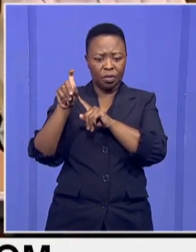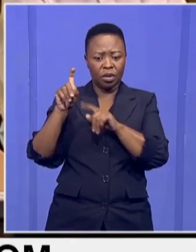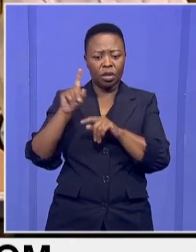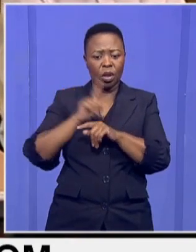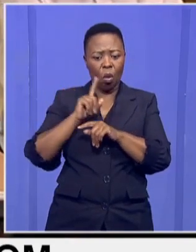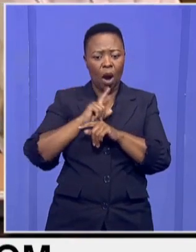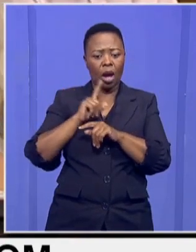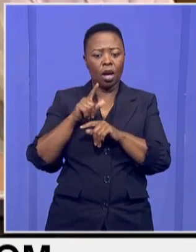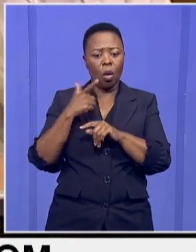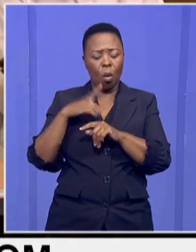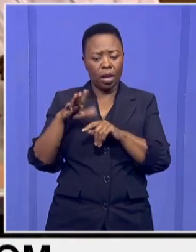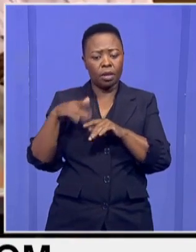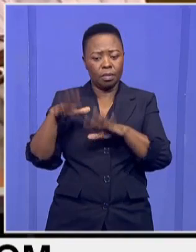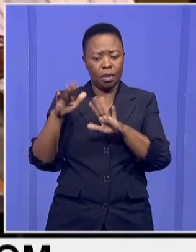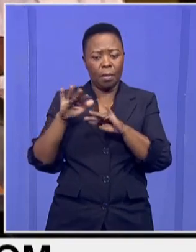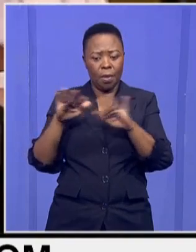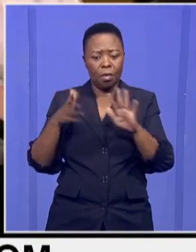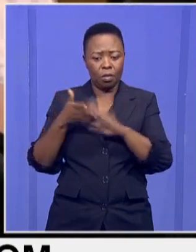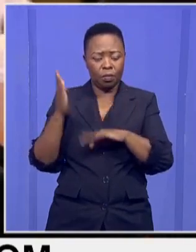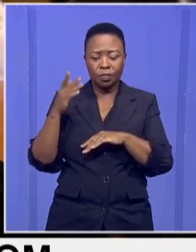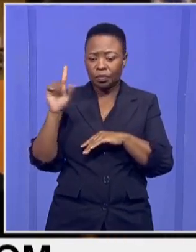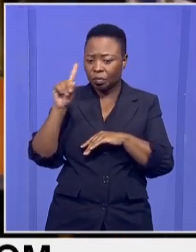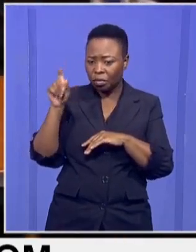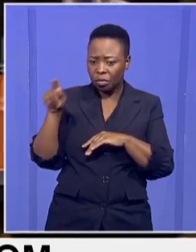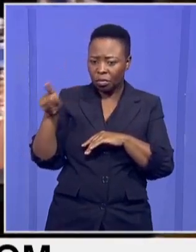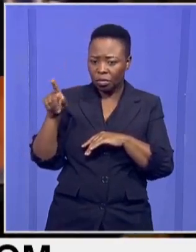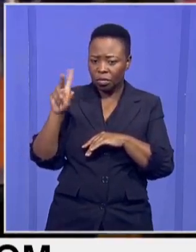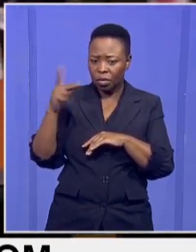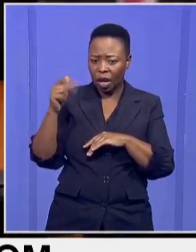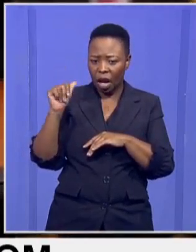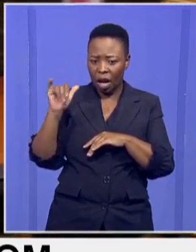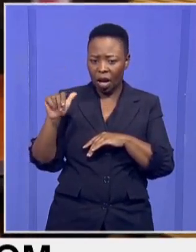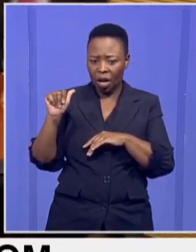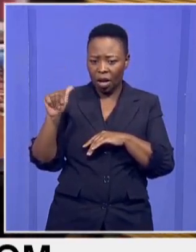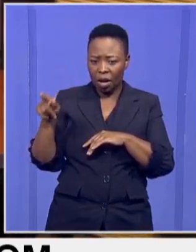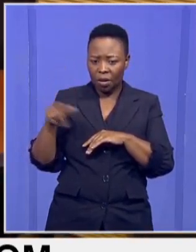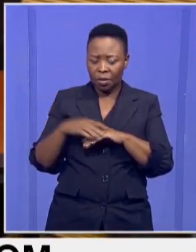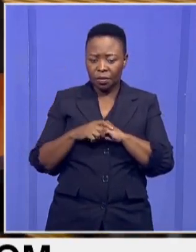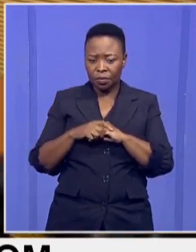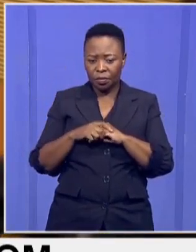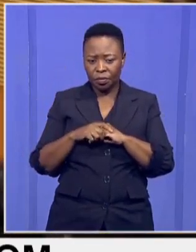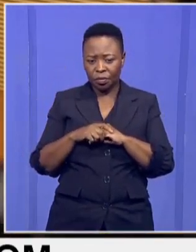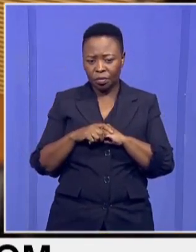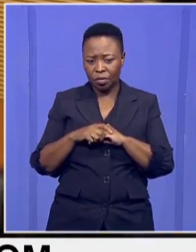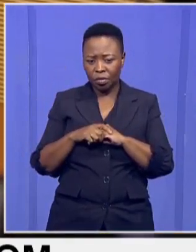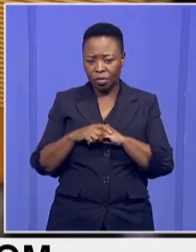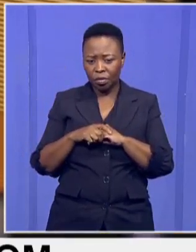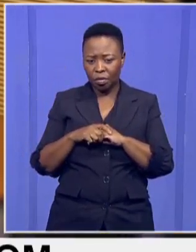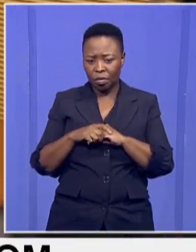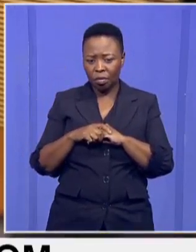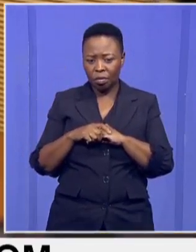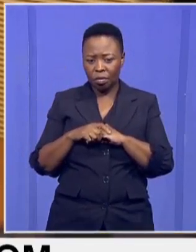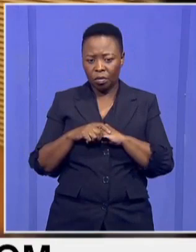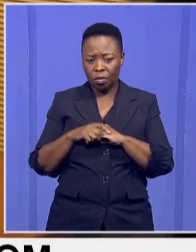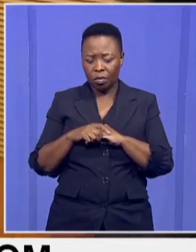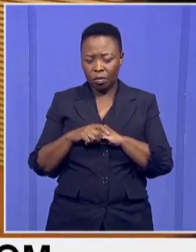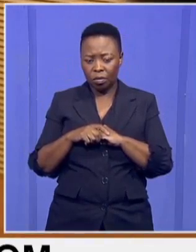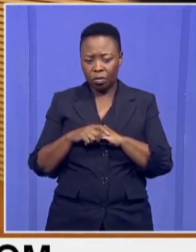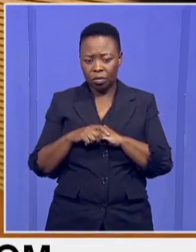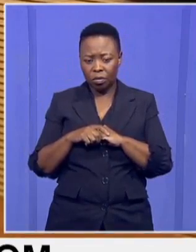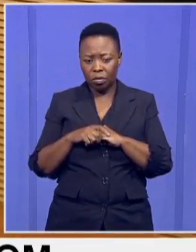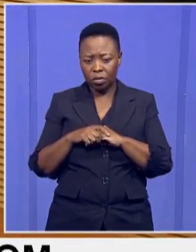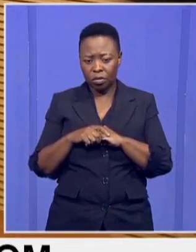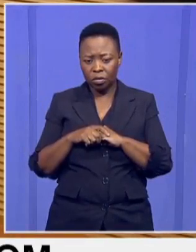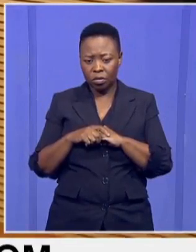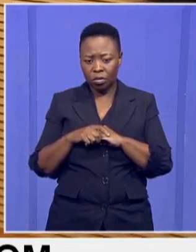go. Let's take that question. Kaya, I see you are And yeah, okay, let's do those. Good afternoon. Please go